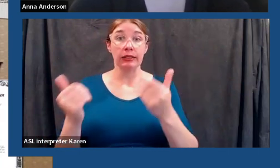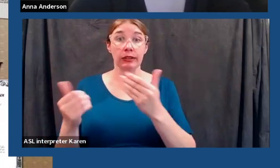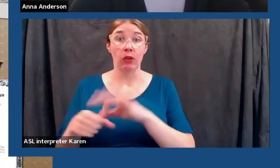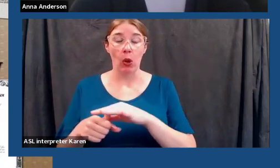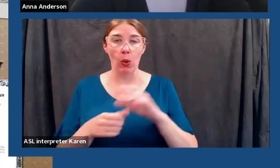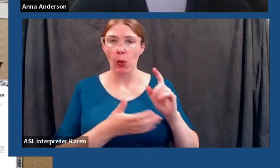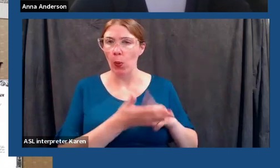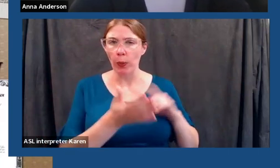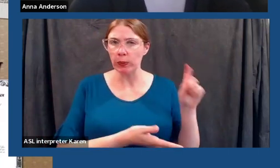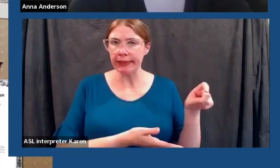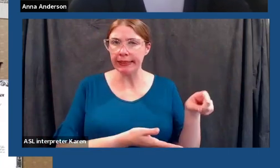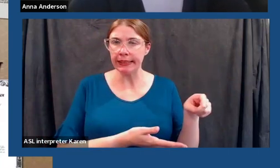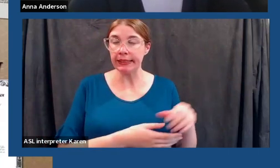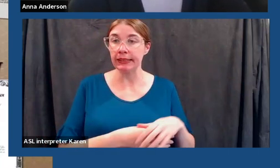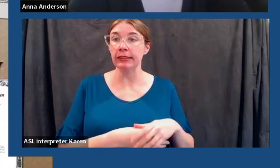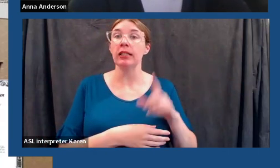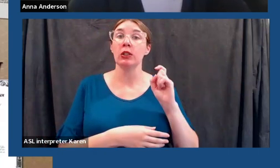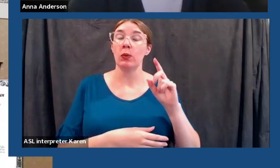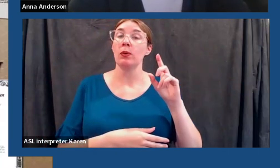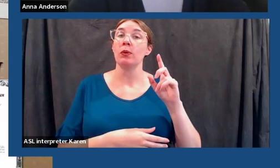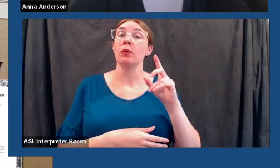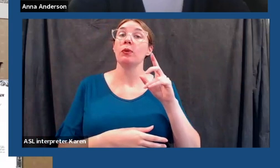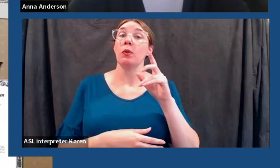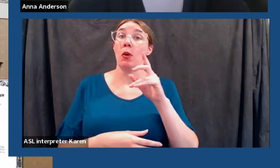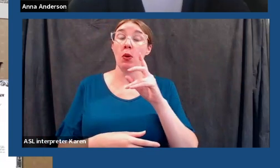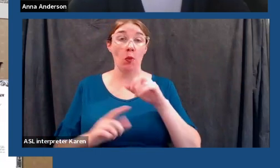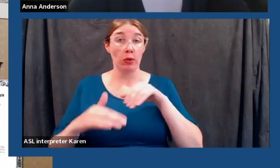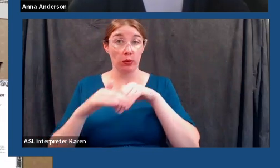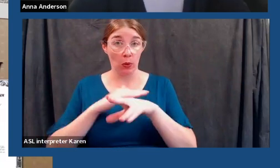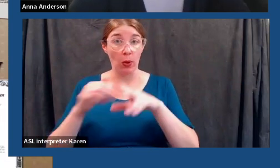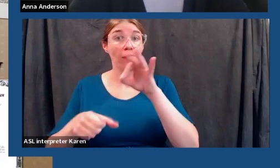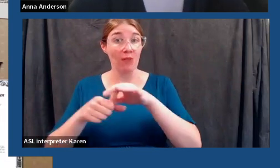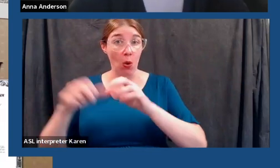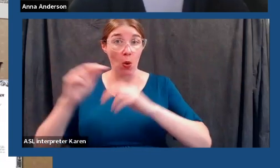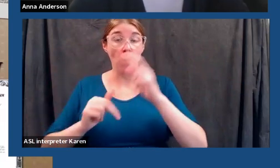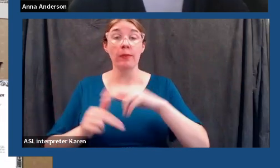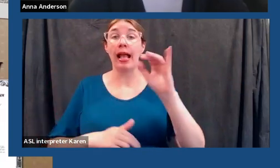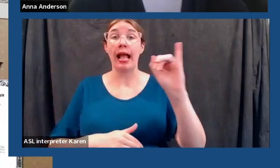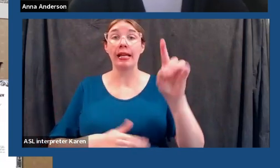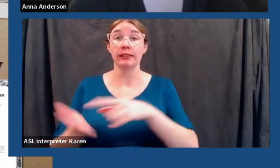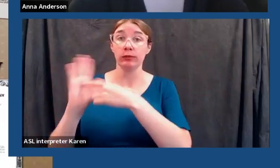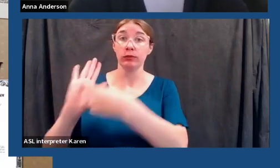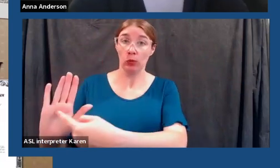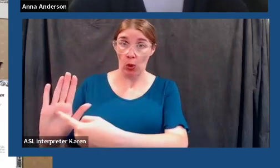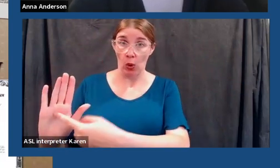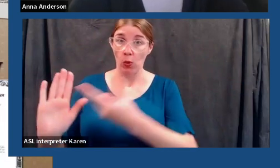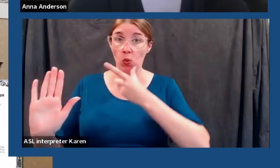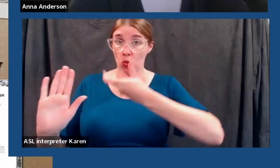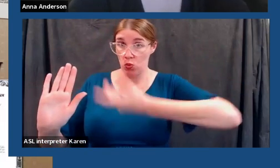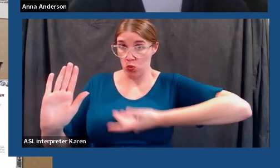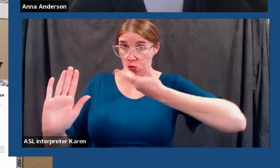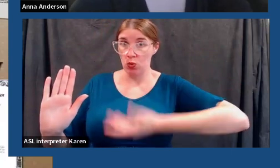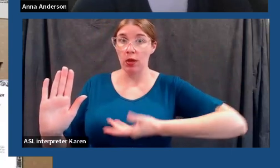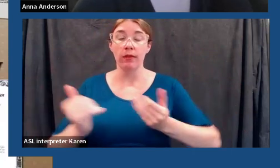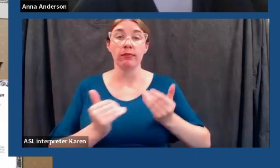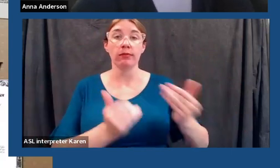to provide identification at the polls to actually vote, to cast our ballot. It's not true